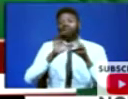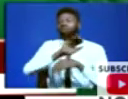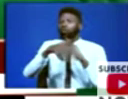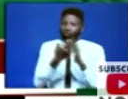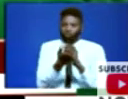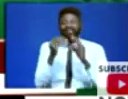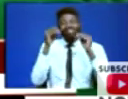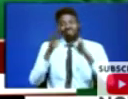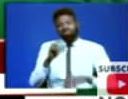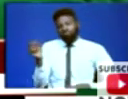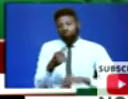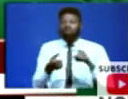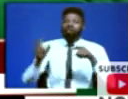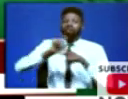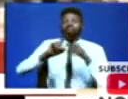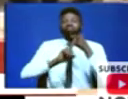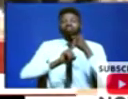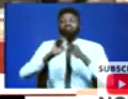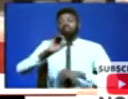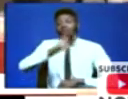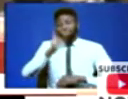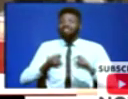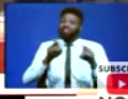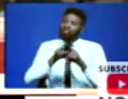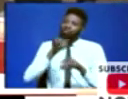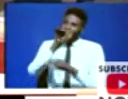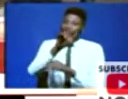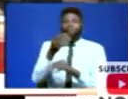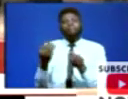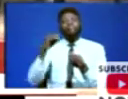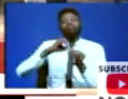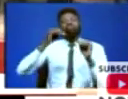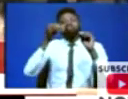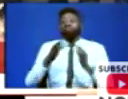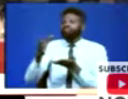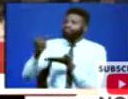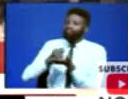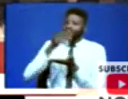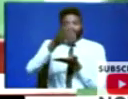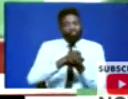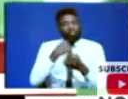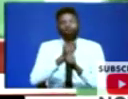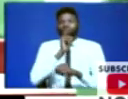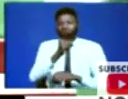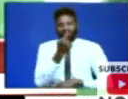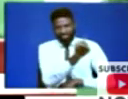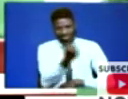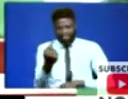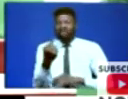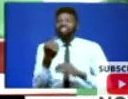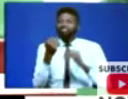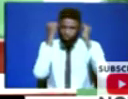60%, bali na pendekezo la kuajiriwa kwa walimu zaidi ili kuhakikisha kuna walimu wa kutosha kwa kila mwanafunzi. Now the